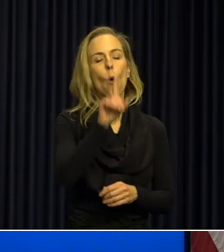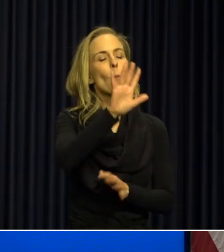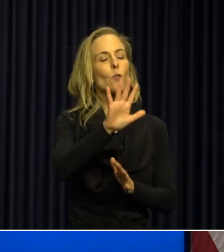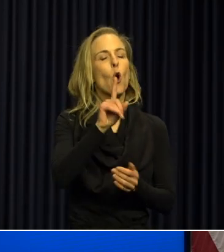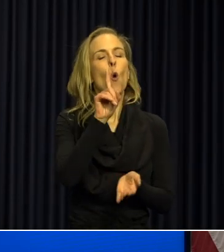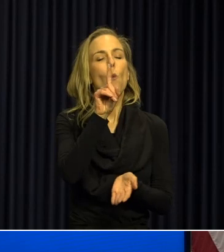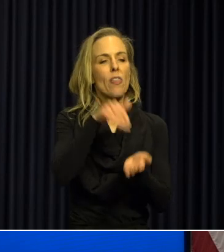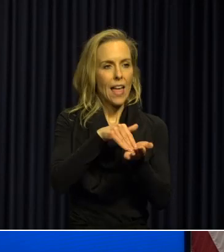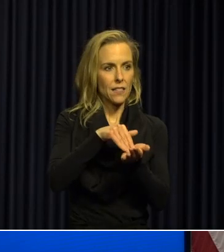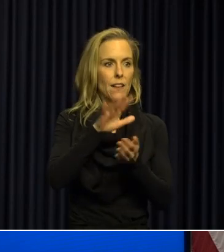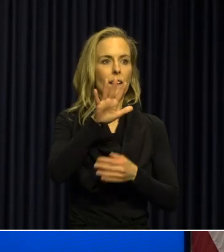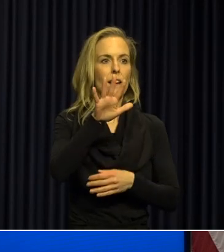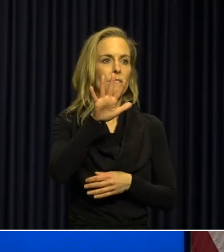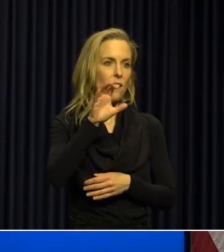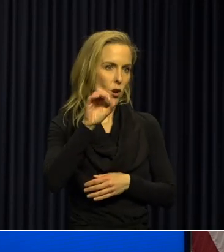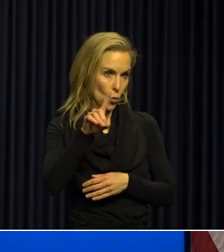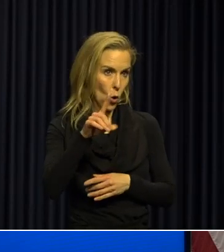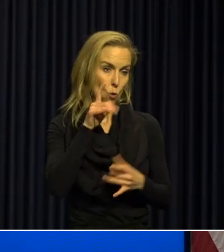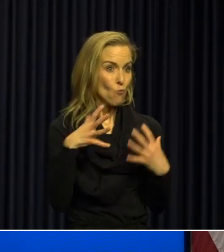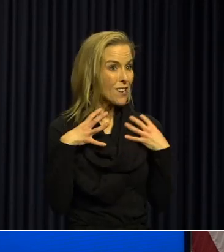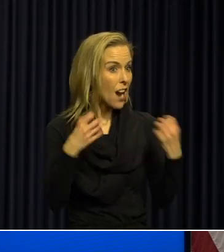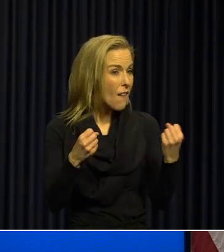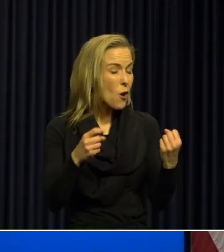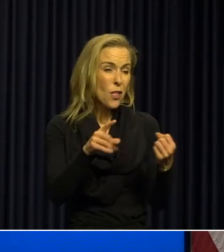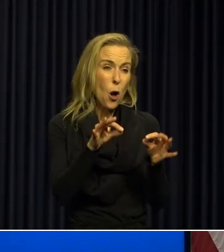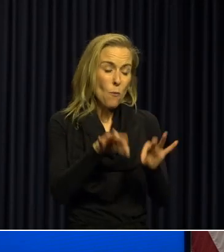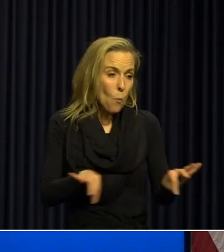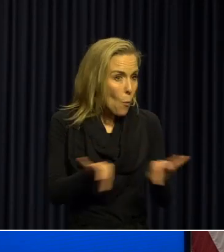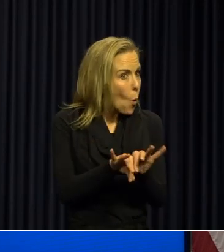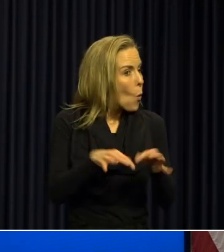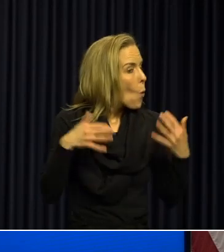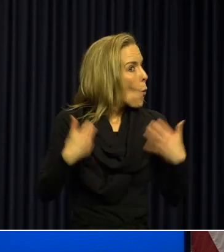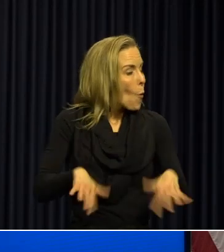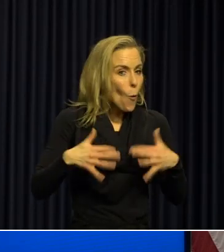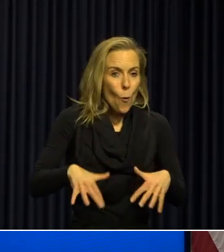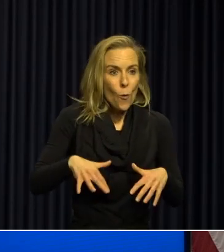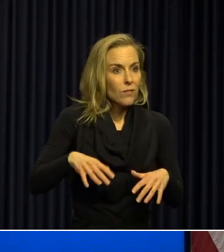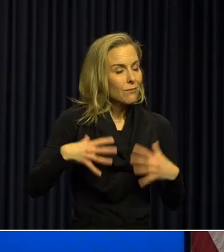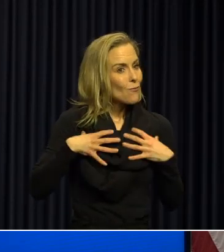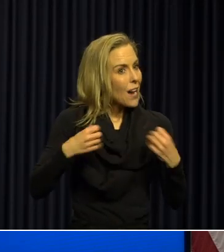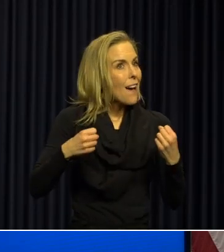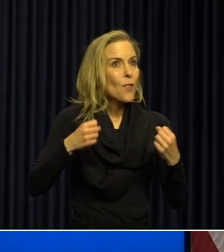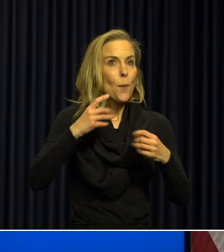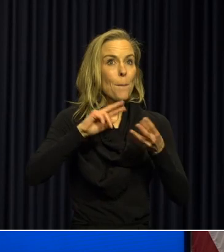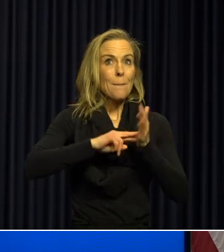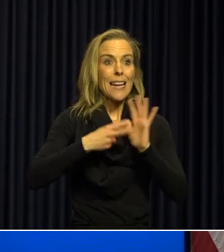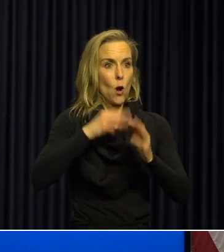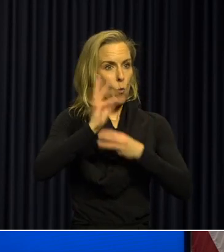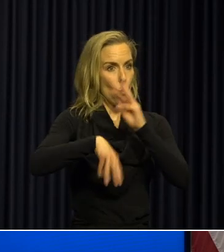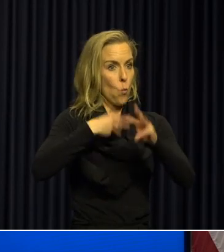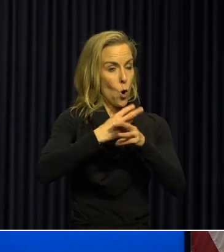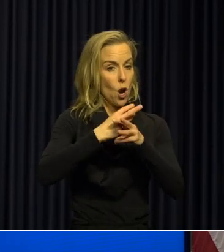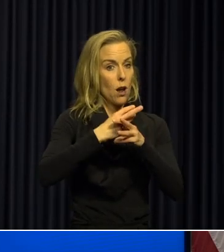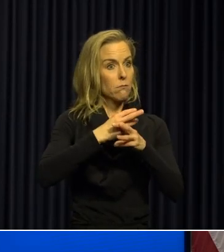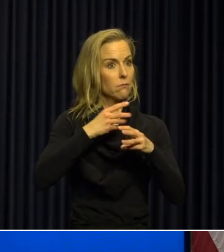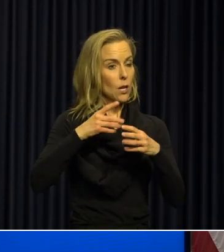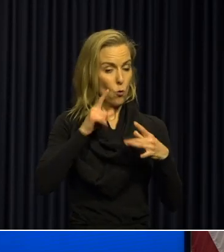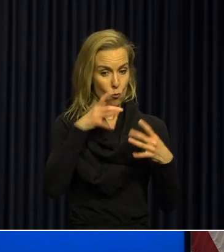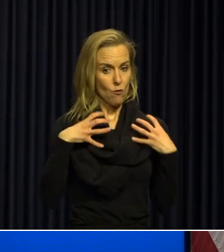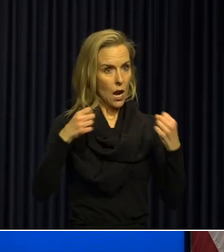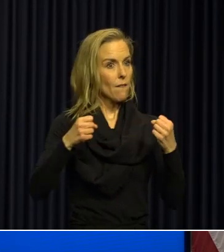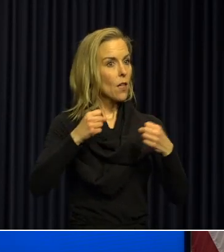1,501. Every single one of those is important and helps us know that there is a world beyond